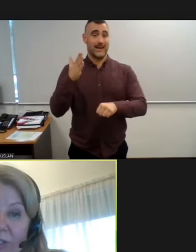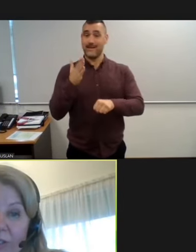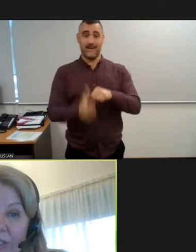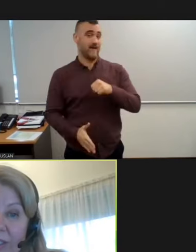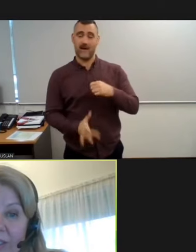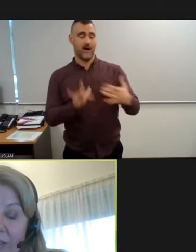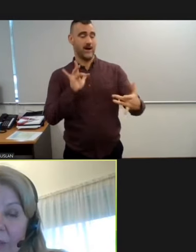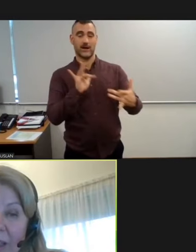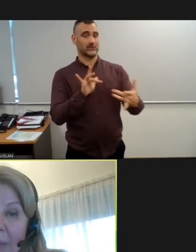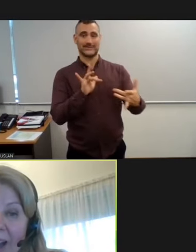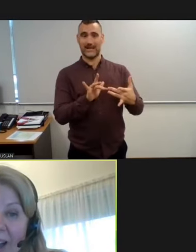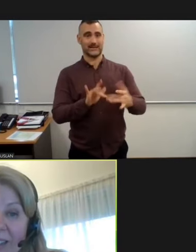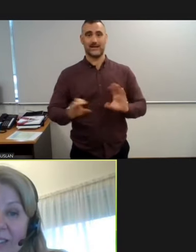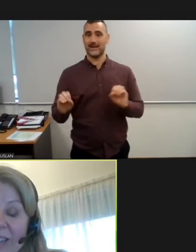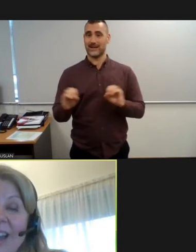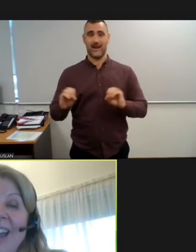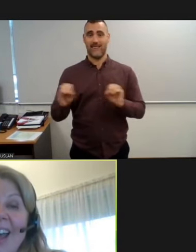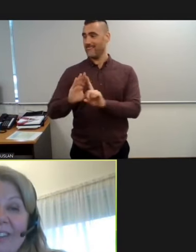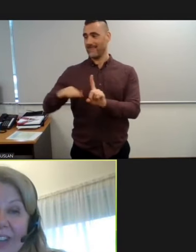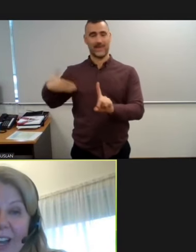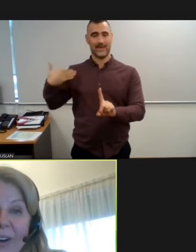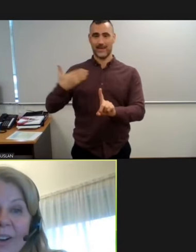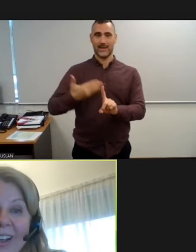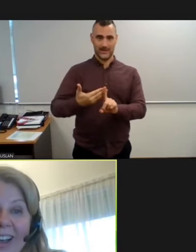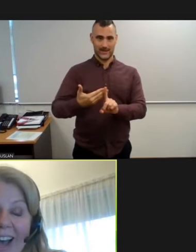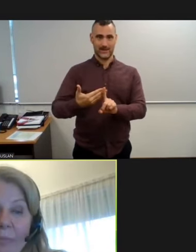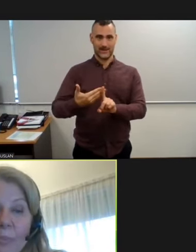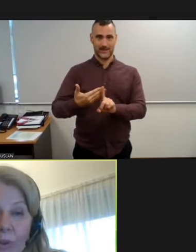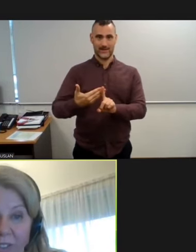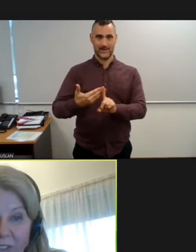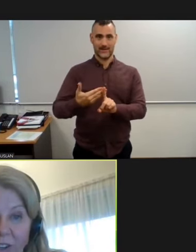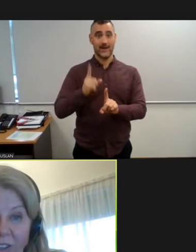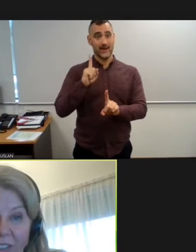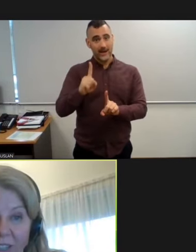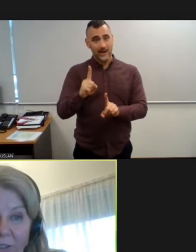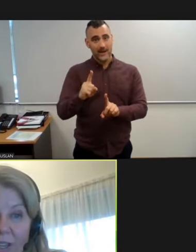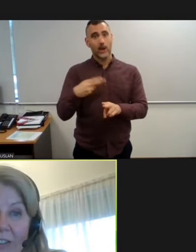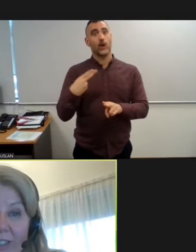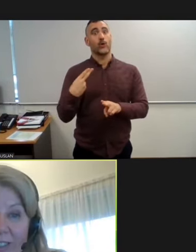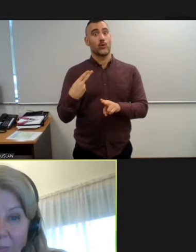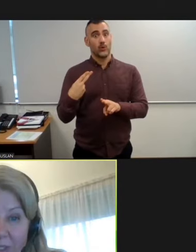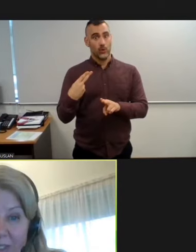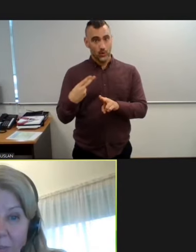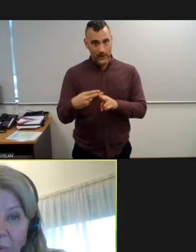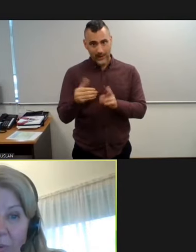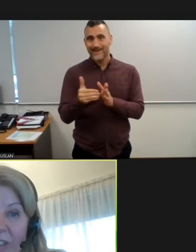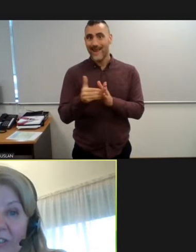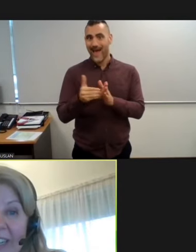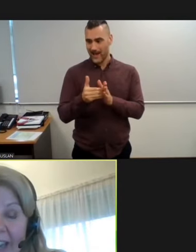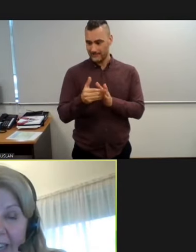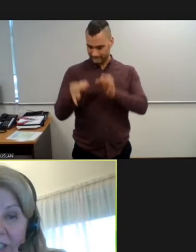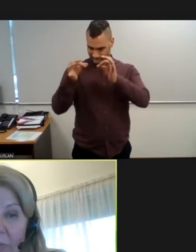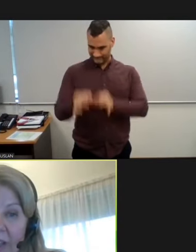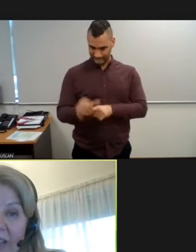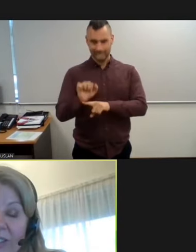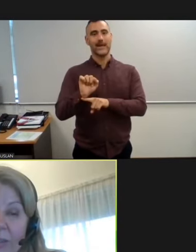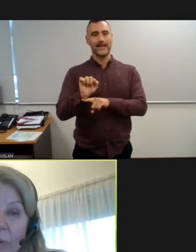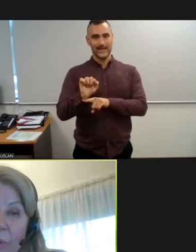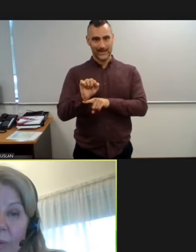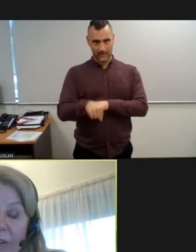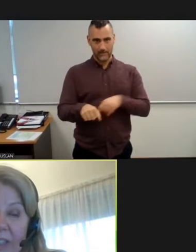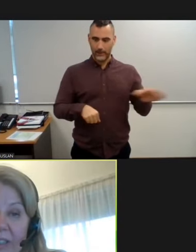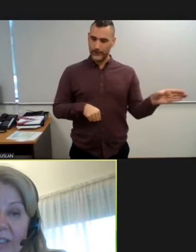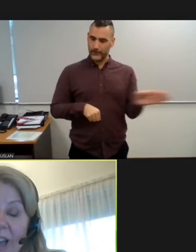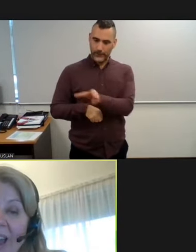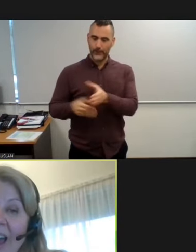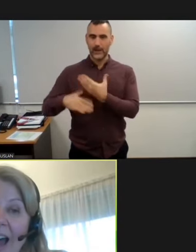community service system in the past, have now moved into hotels, are accepting support, are engaging with our